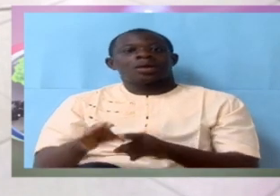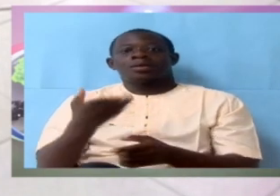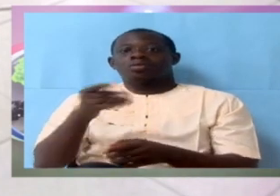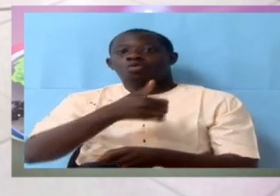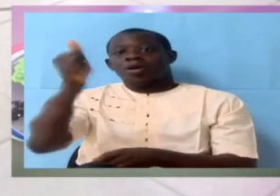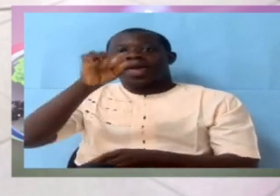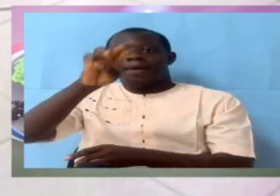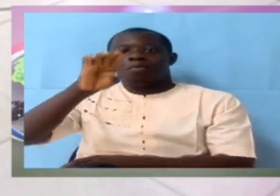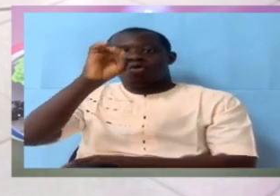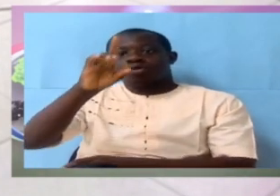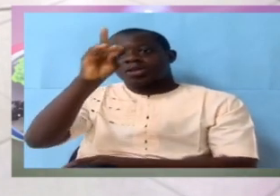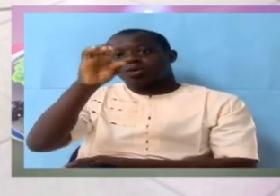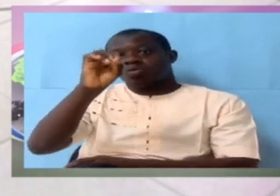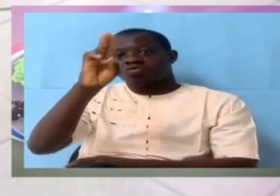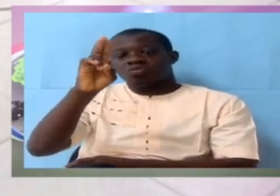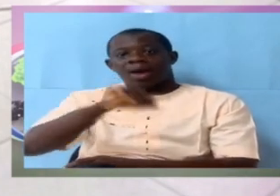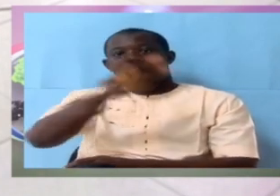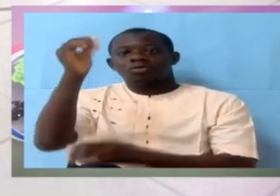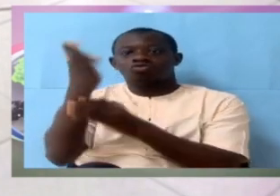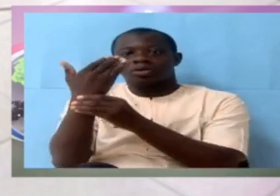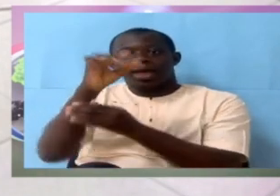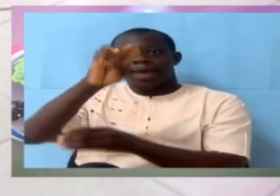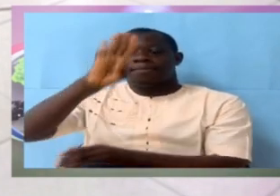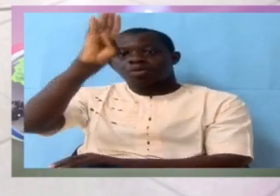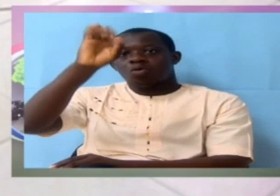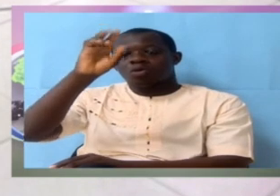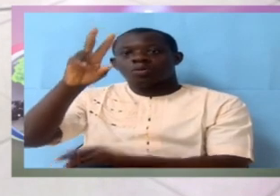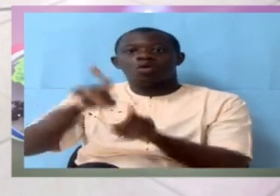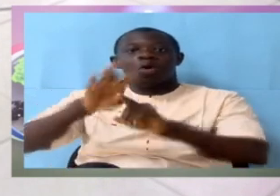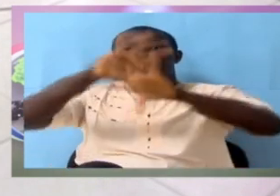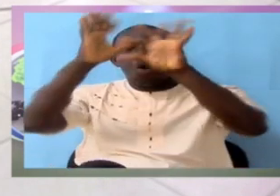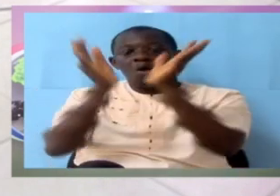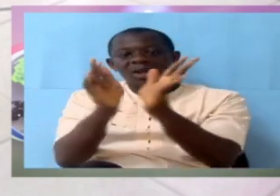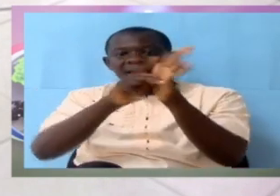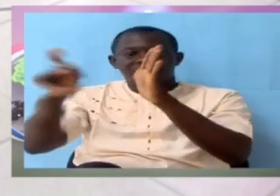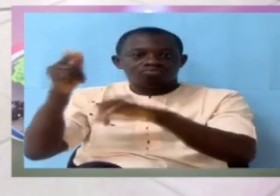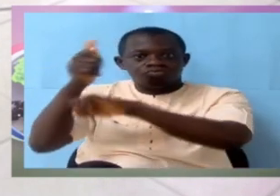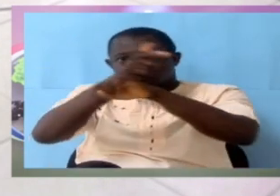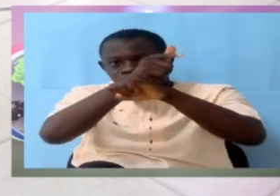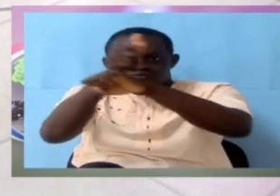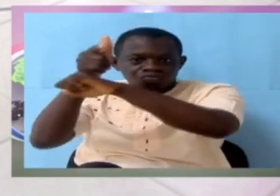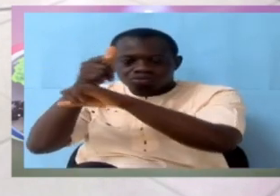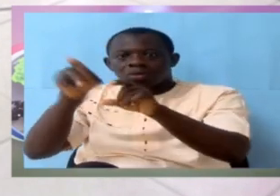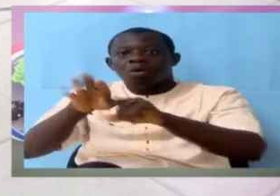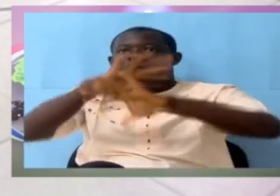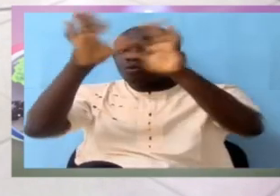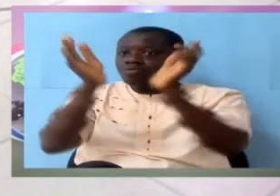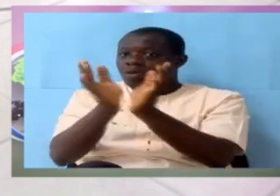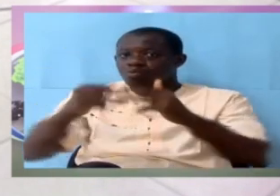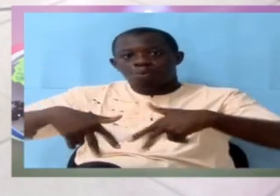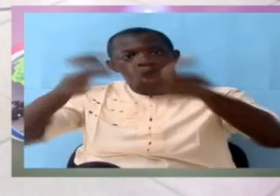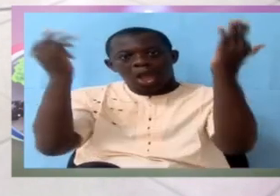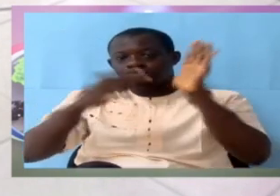Modsanyang and Dr. Mbow were the people. They brought all types of cameras and all types of exposure. We